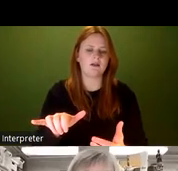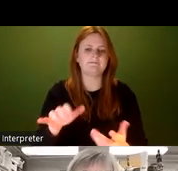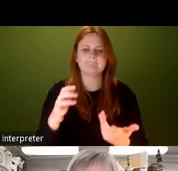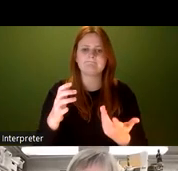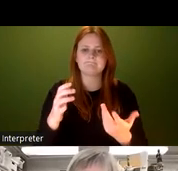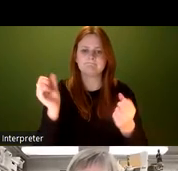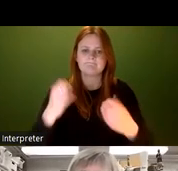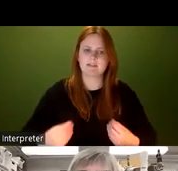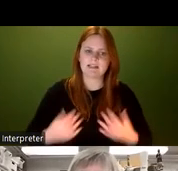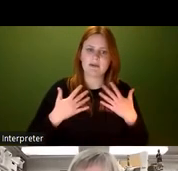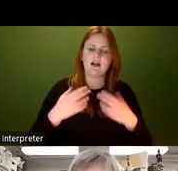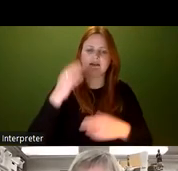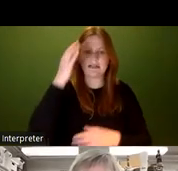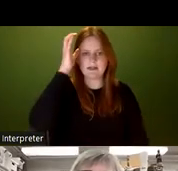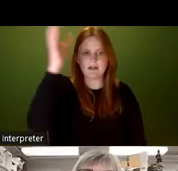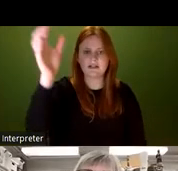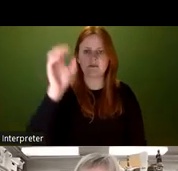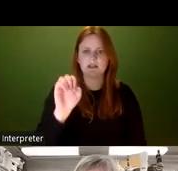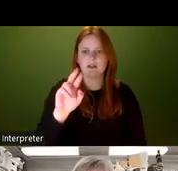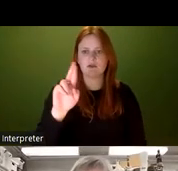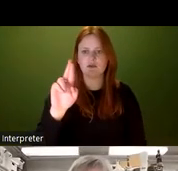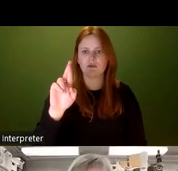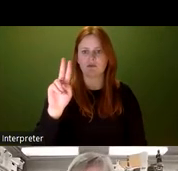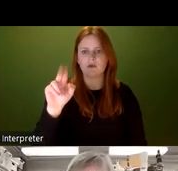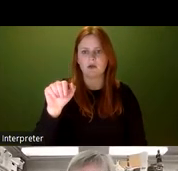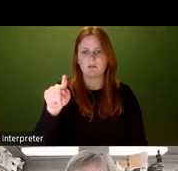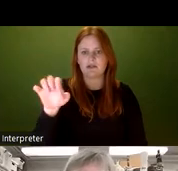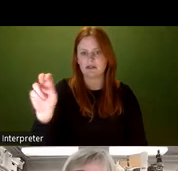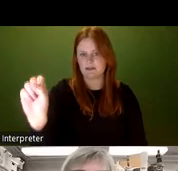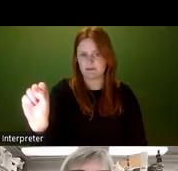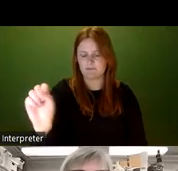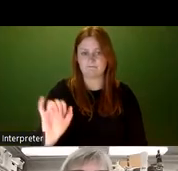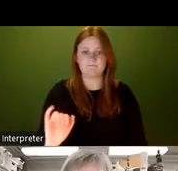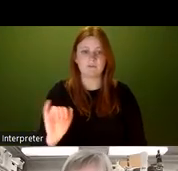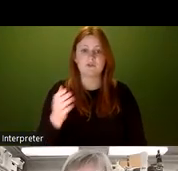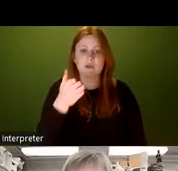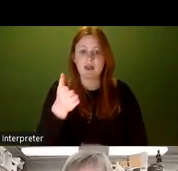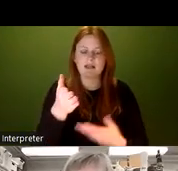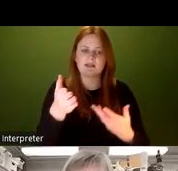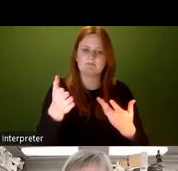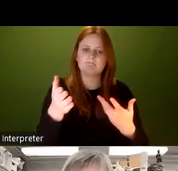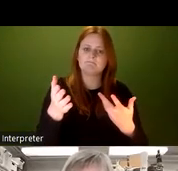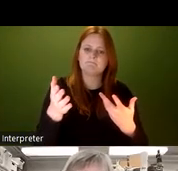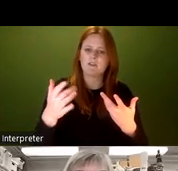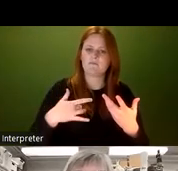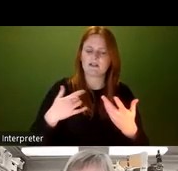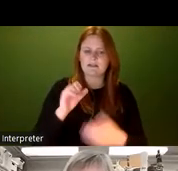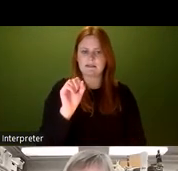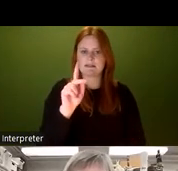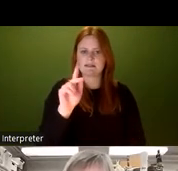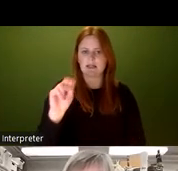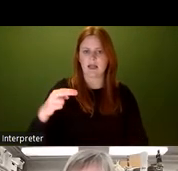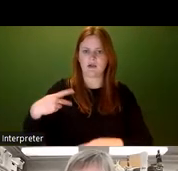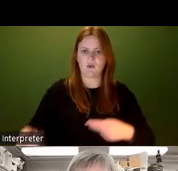eruptions started. Also this kind of shedding of a skin or